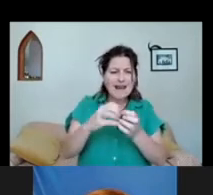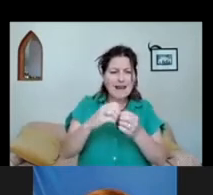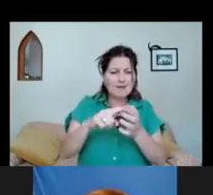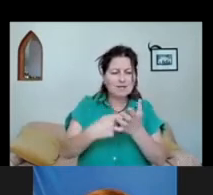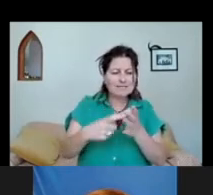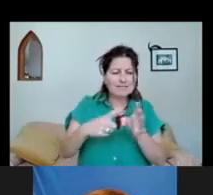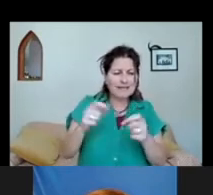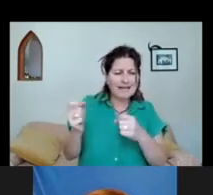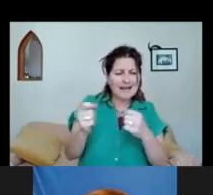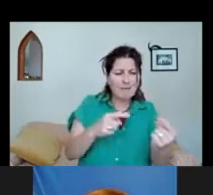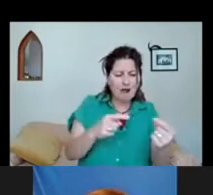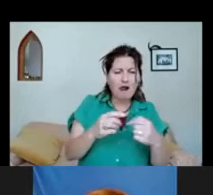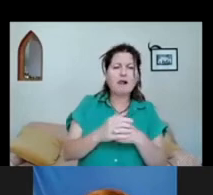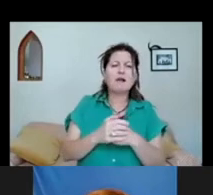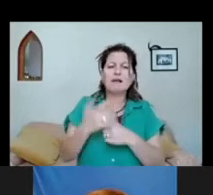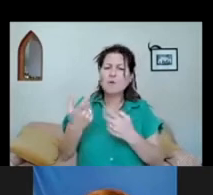up